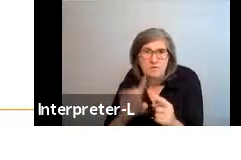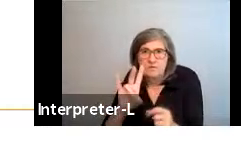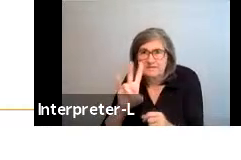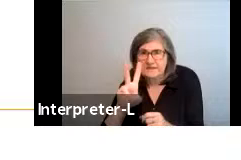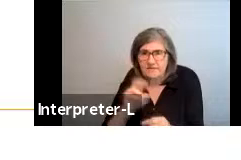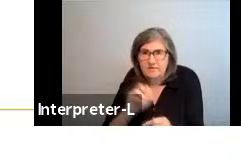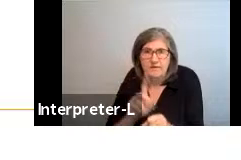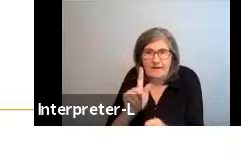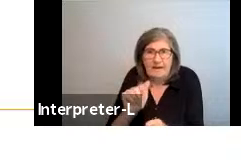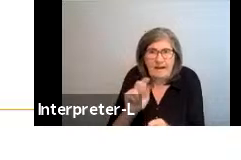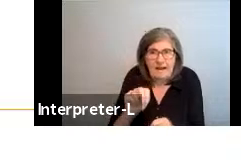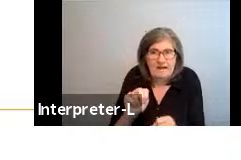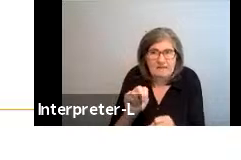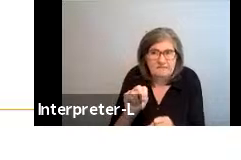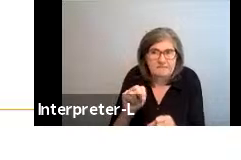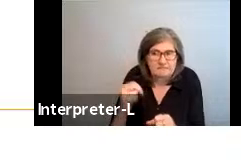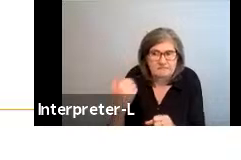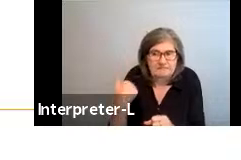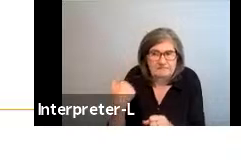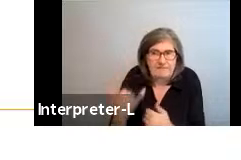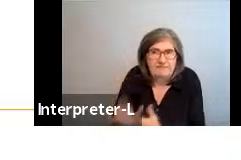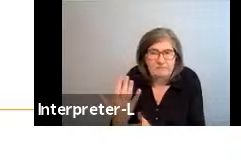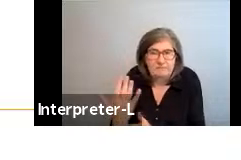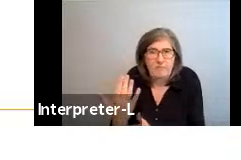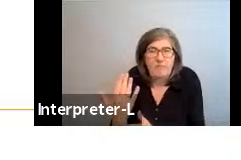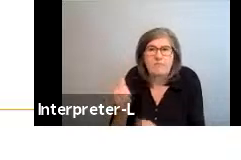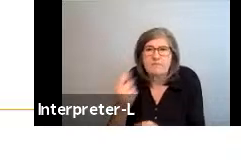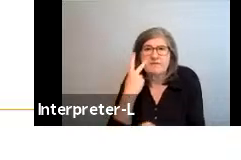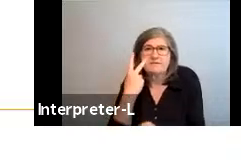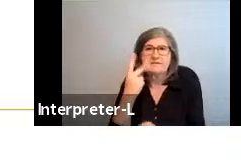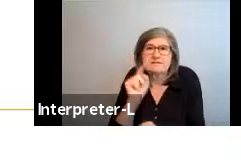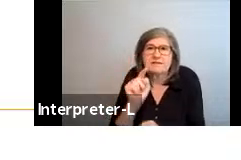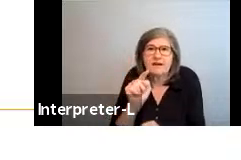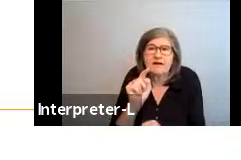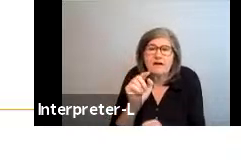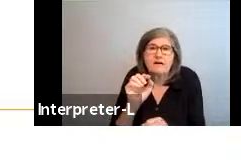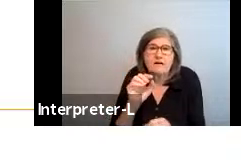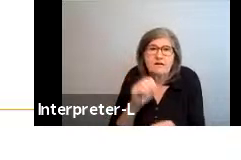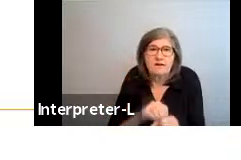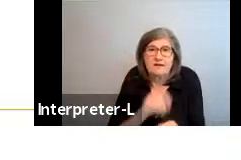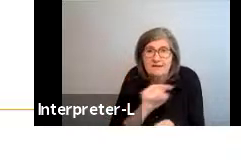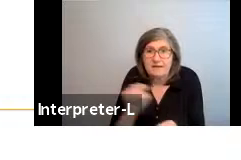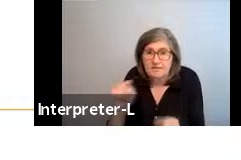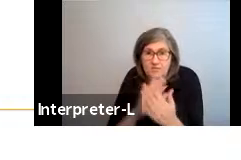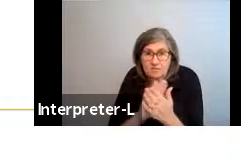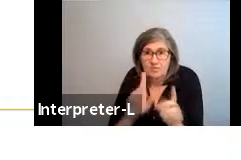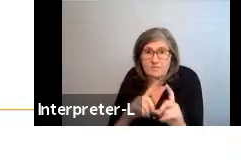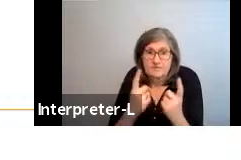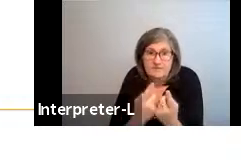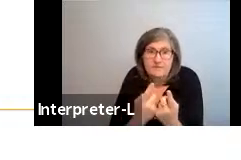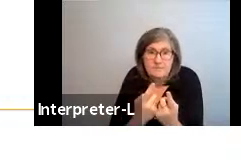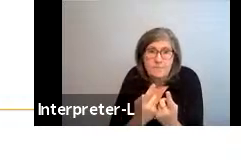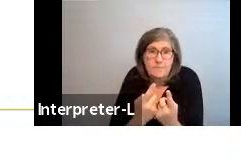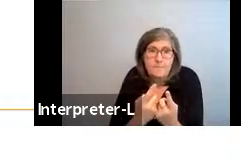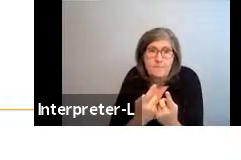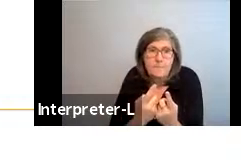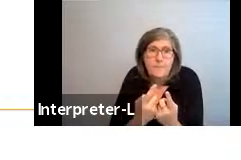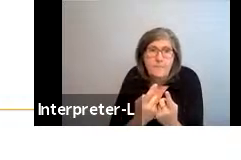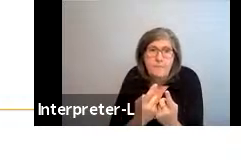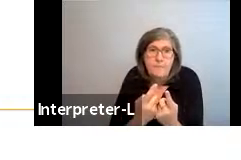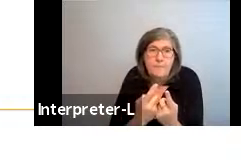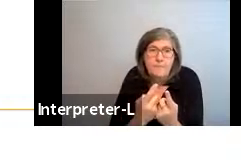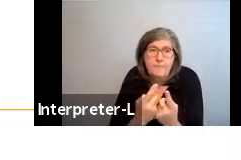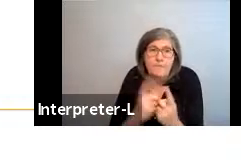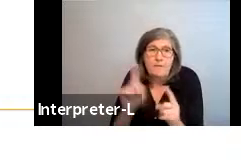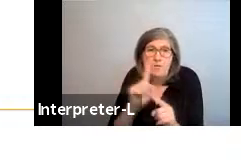as of this morning. But you can see here that in those school districts where their